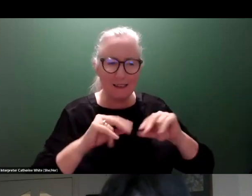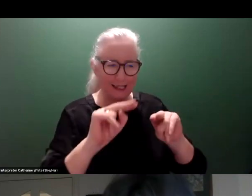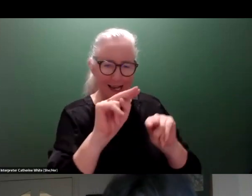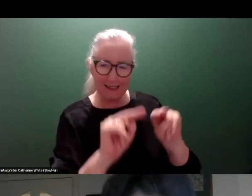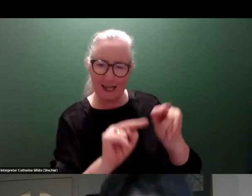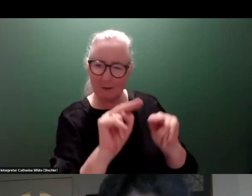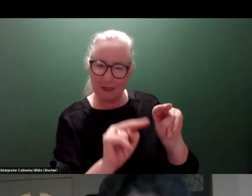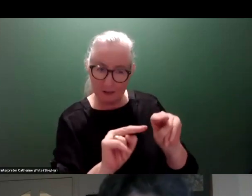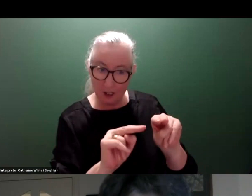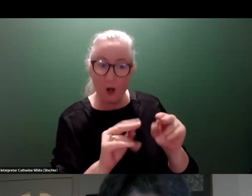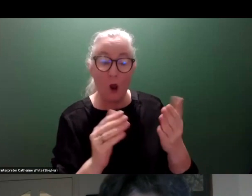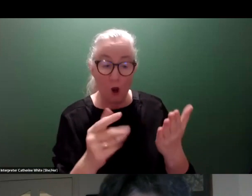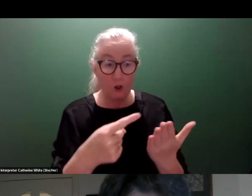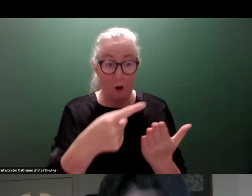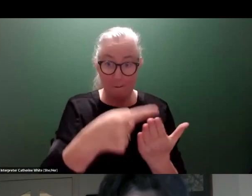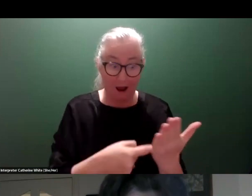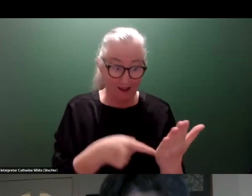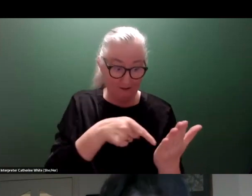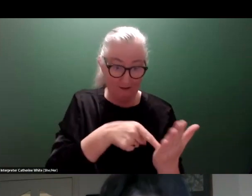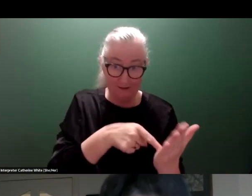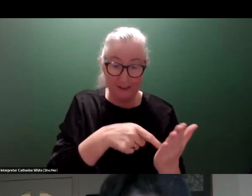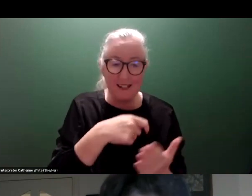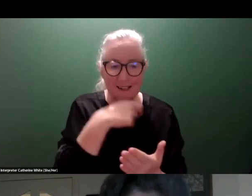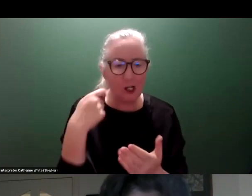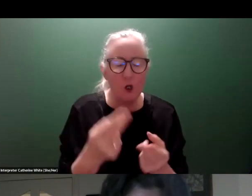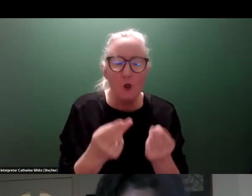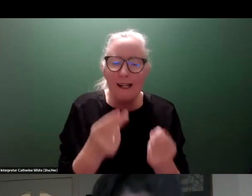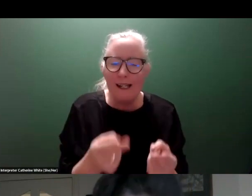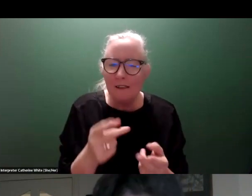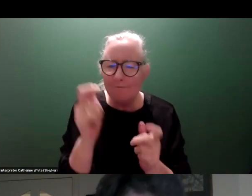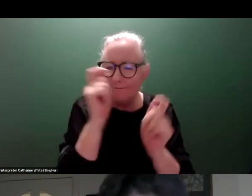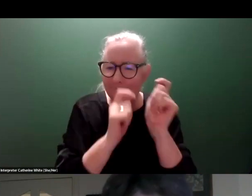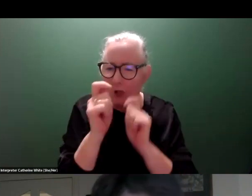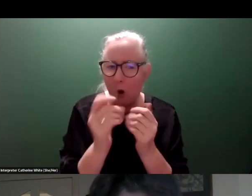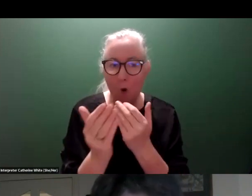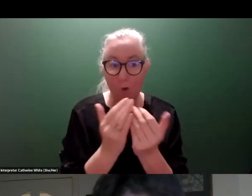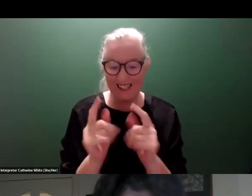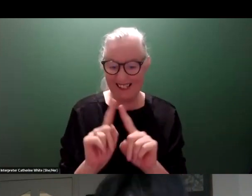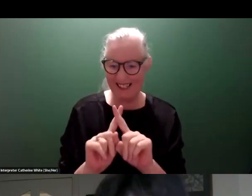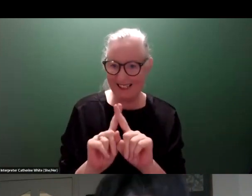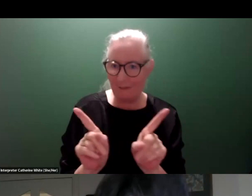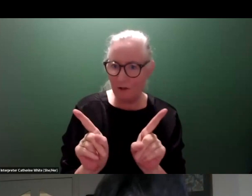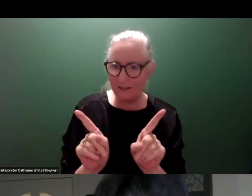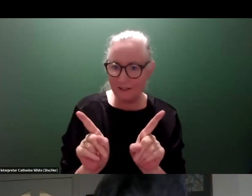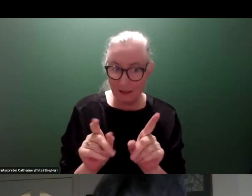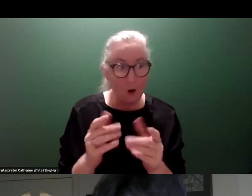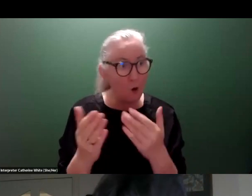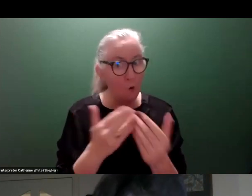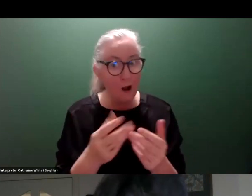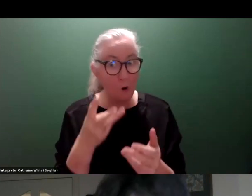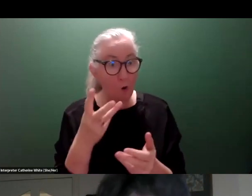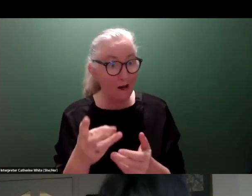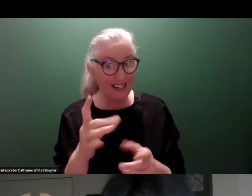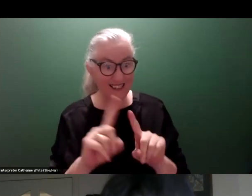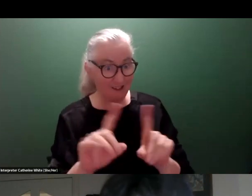And what the policy says is that you need to consider what difference a capacity assessment is actually going to make in